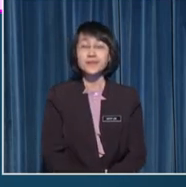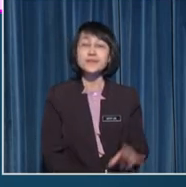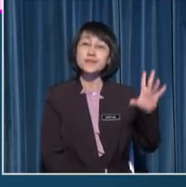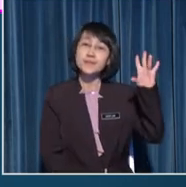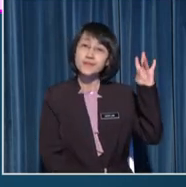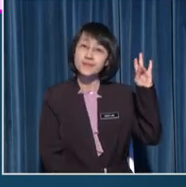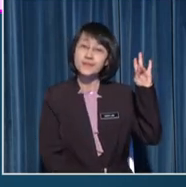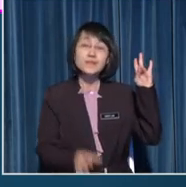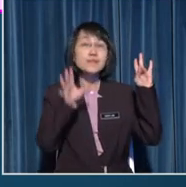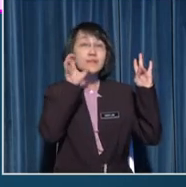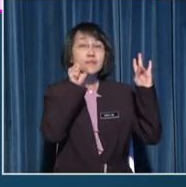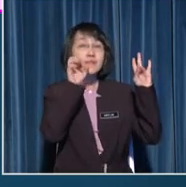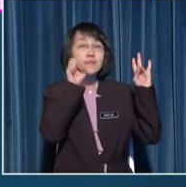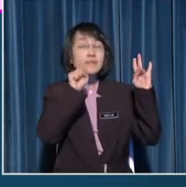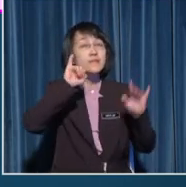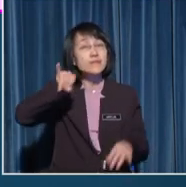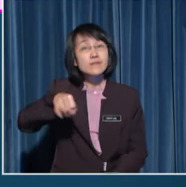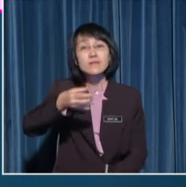7 for orange juice.